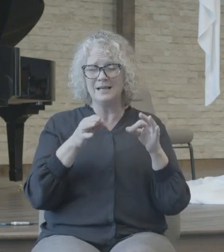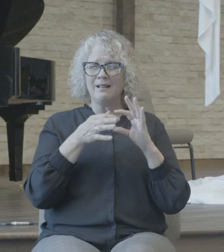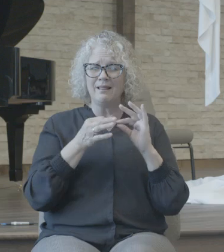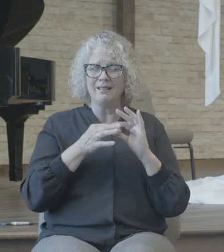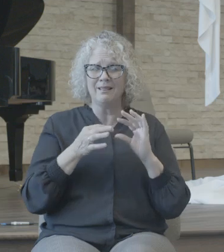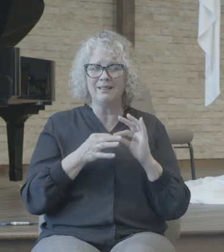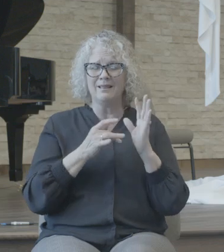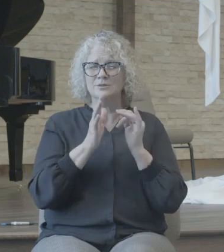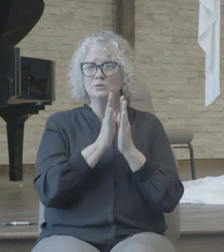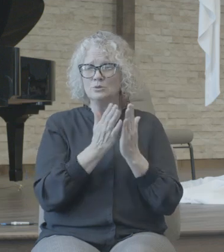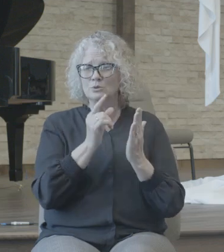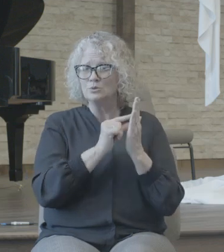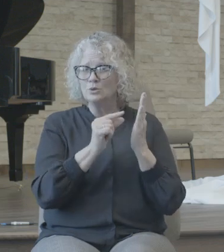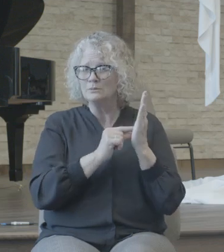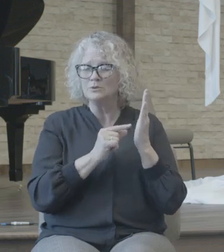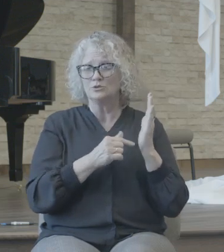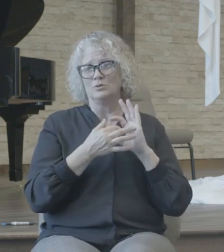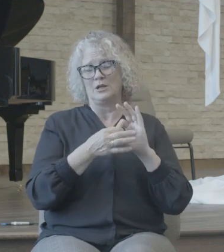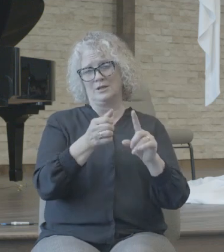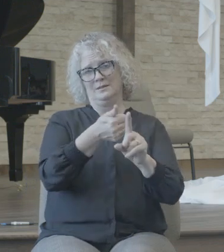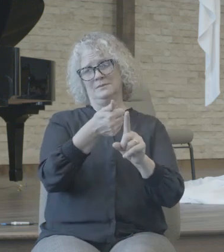scriptures concerning himself."